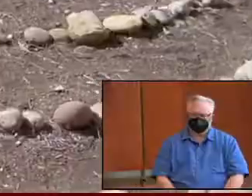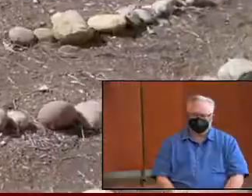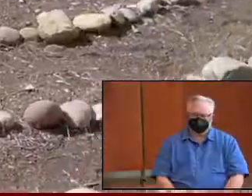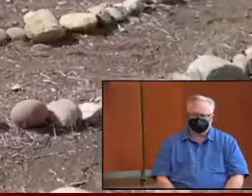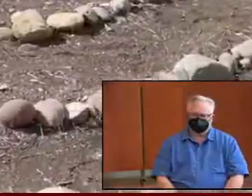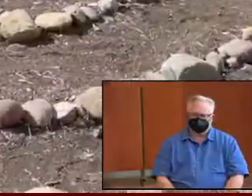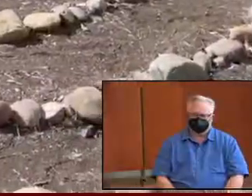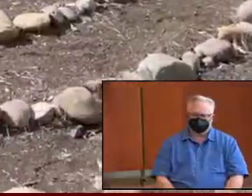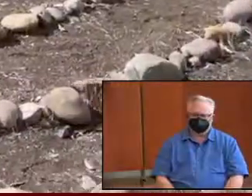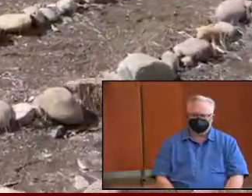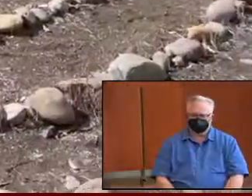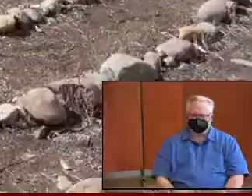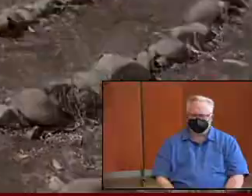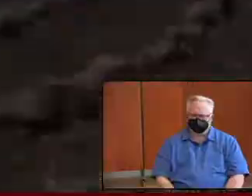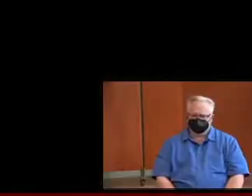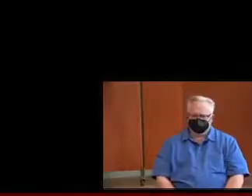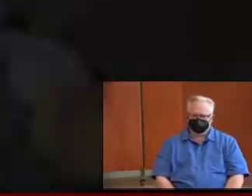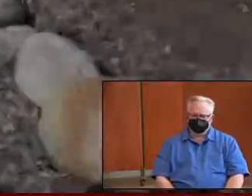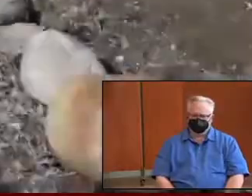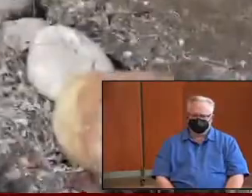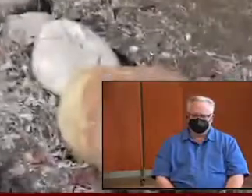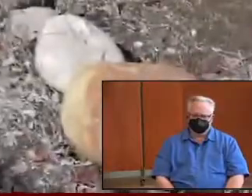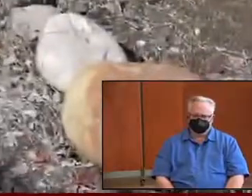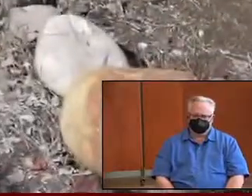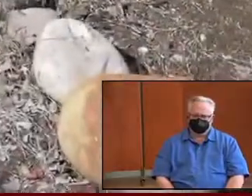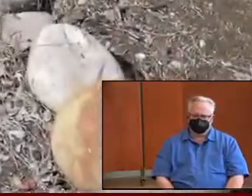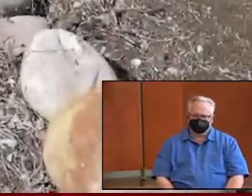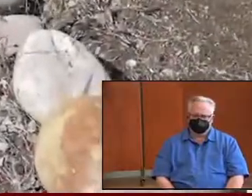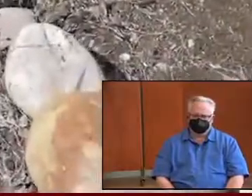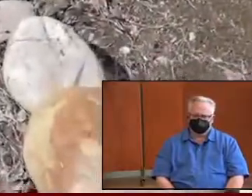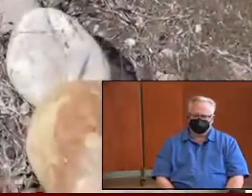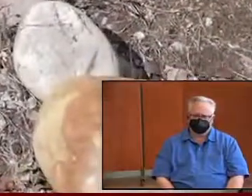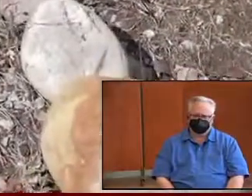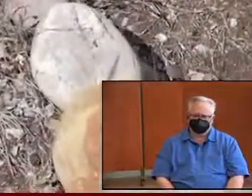Caminante, no hay camino. Se hace camino al andar.